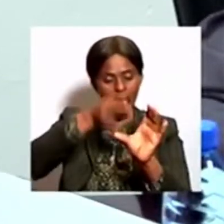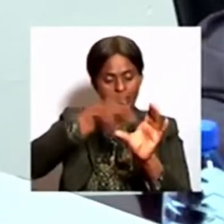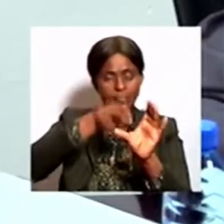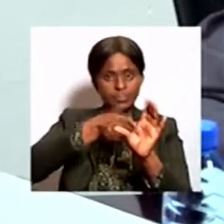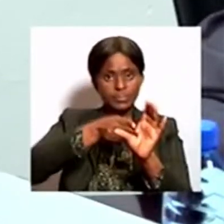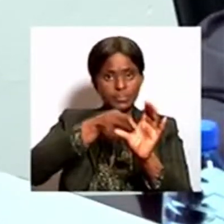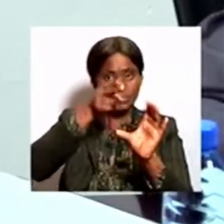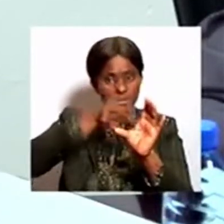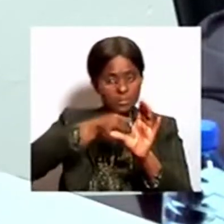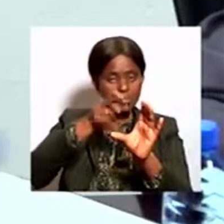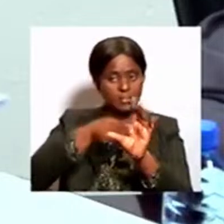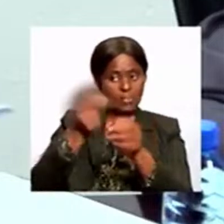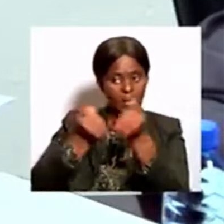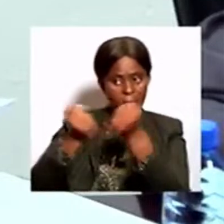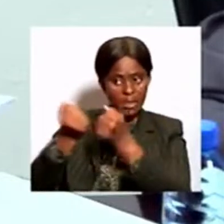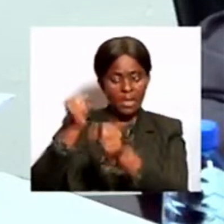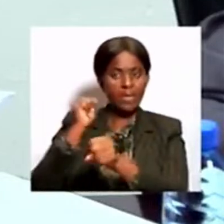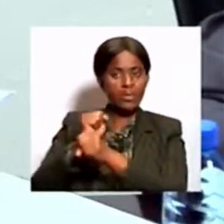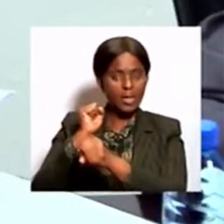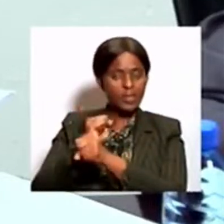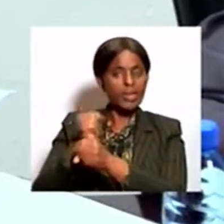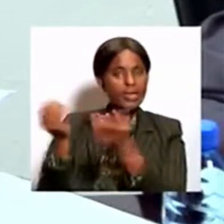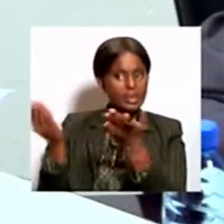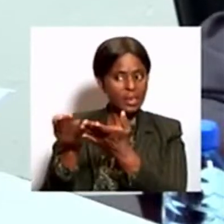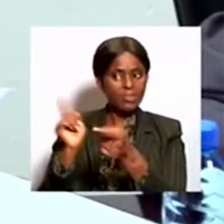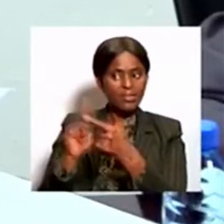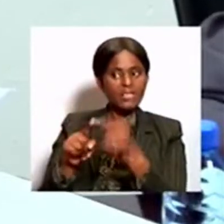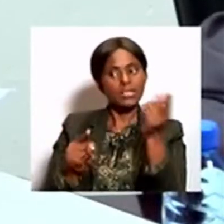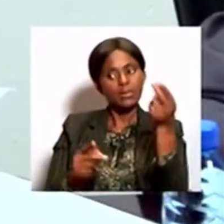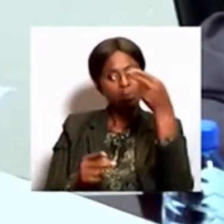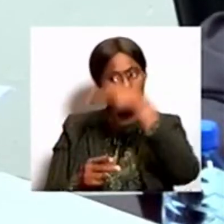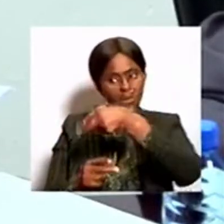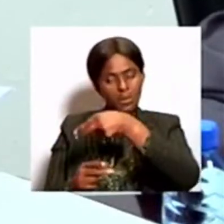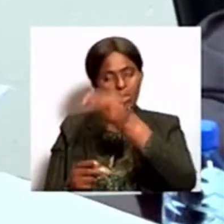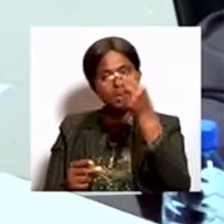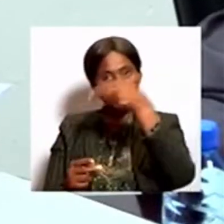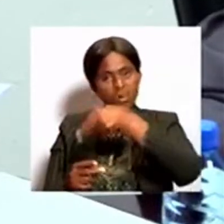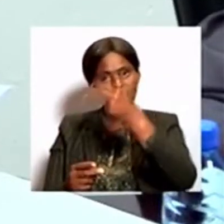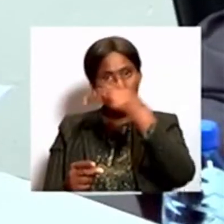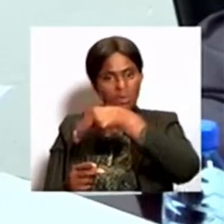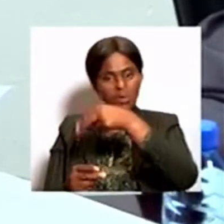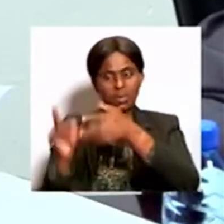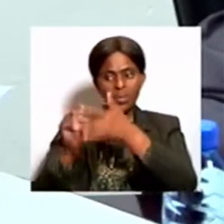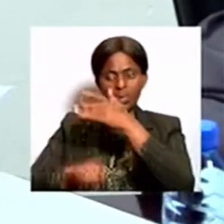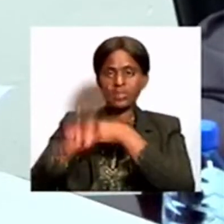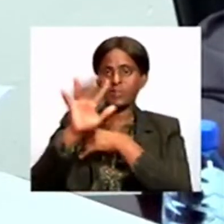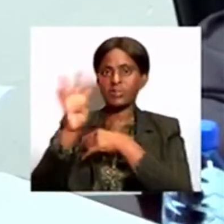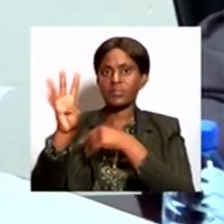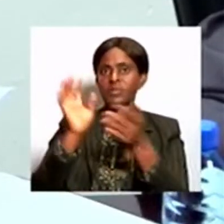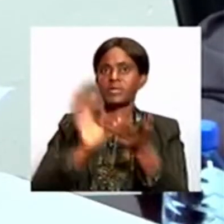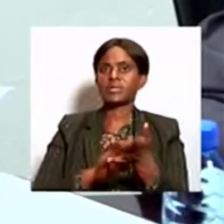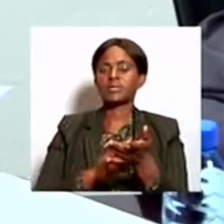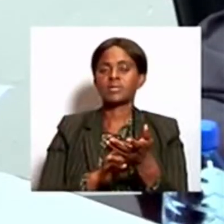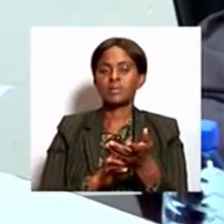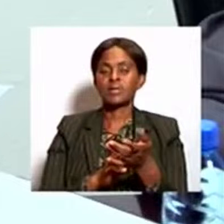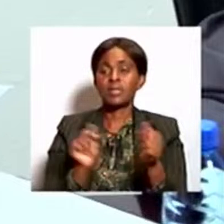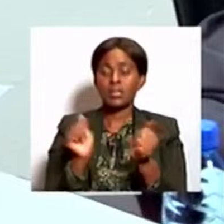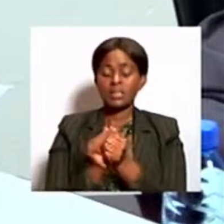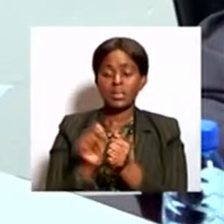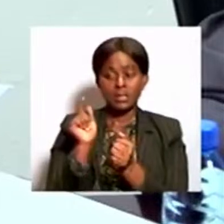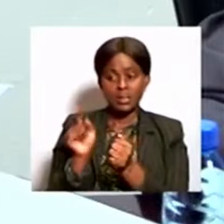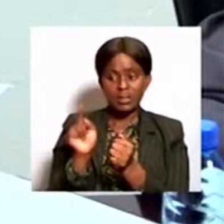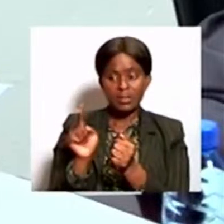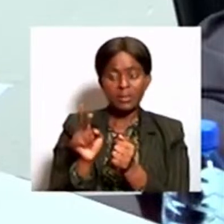a non-runner motor vehicle amounting to 54,000. And this